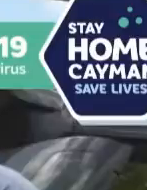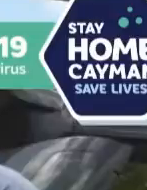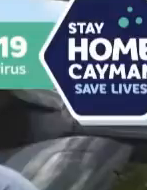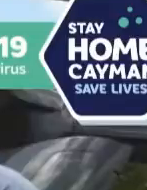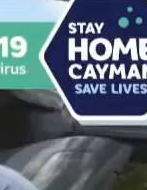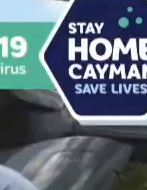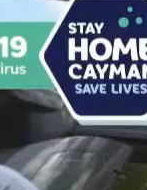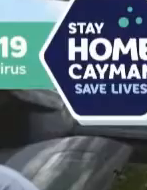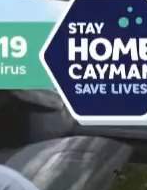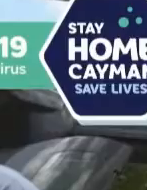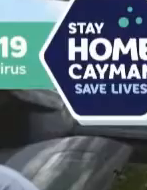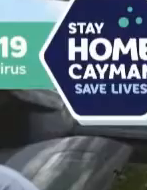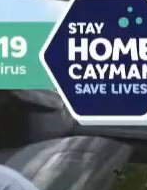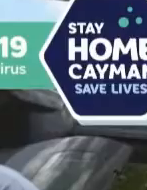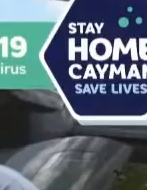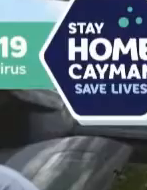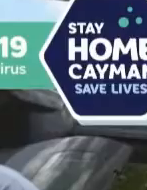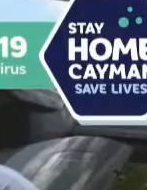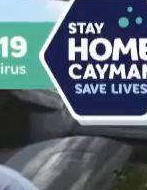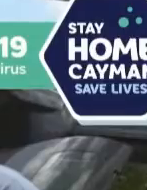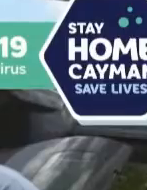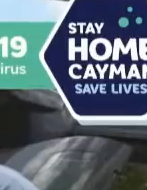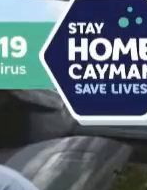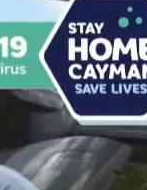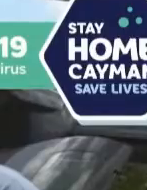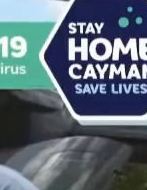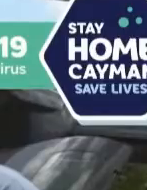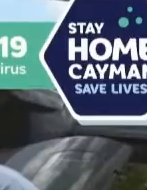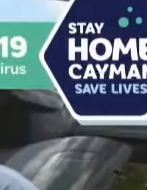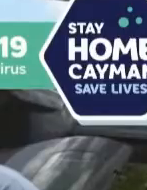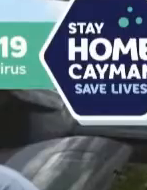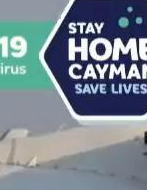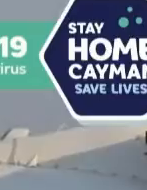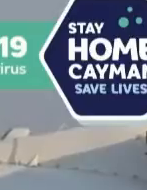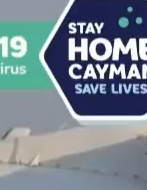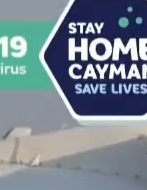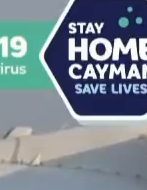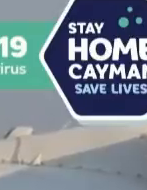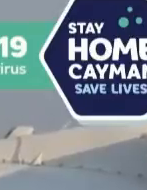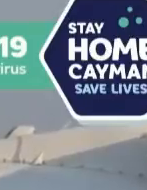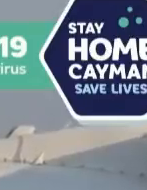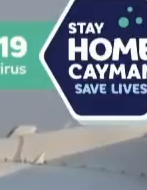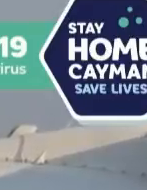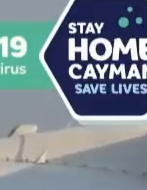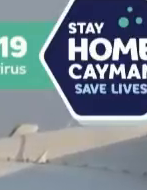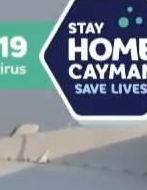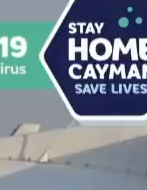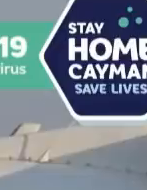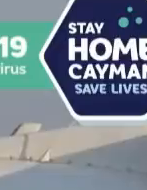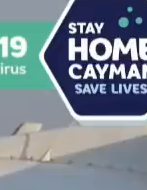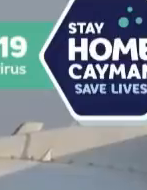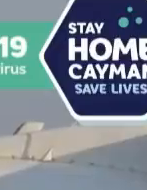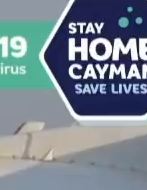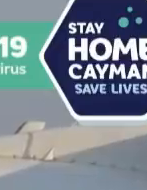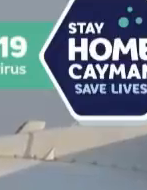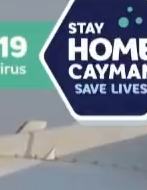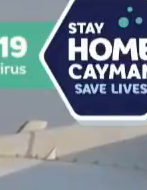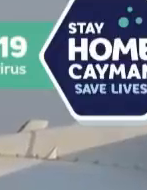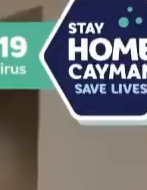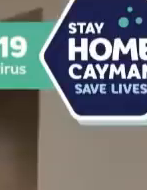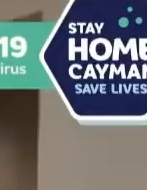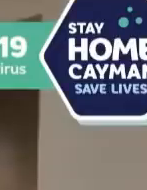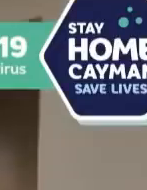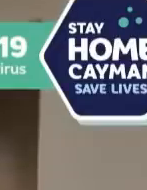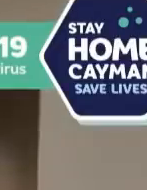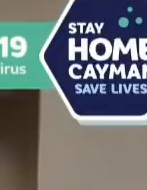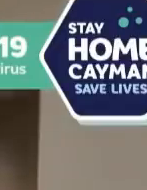your stories and experiences and let us as a community start the gratitude trend to the many people putting their lives on the front line. Whether you have a family member on the